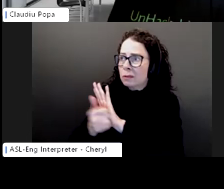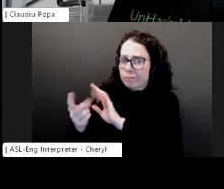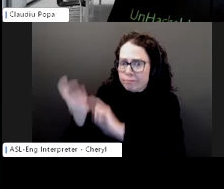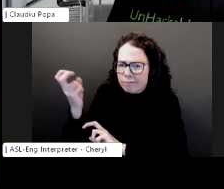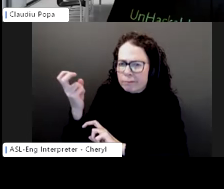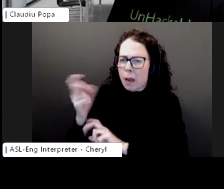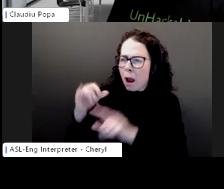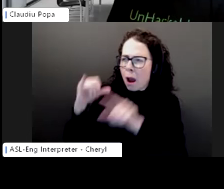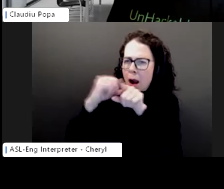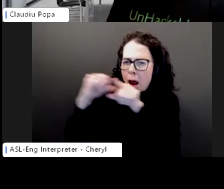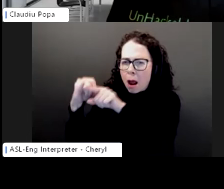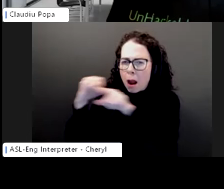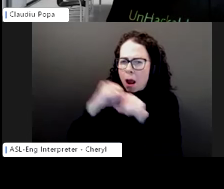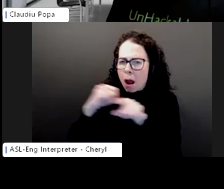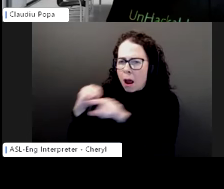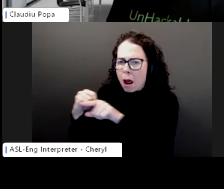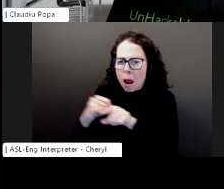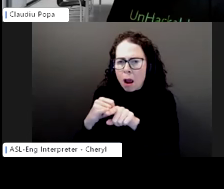etc. And